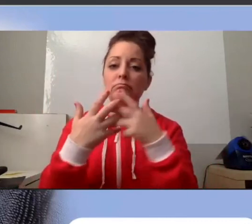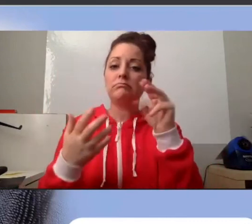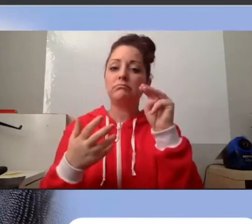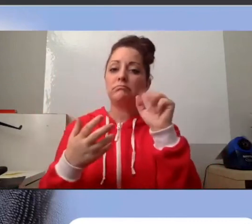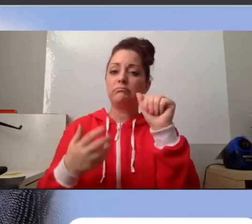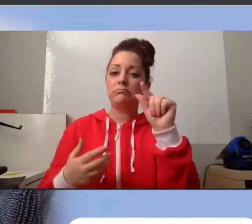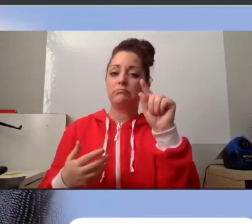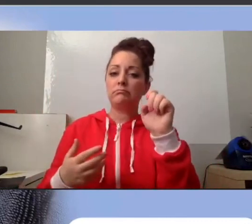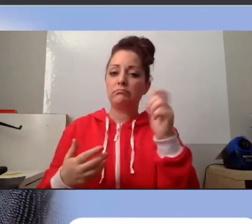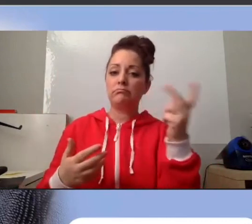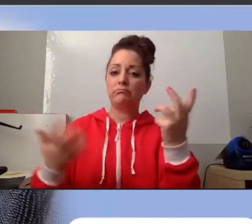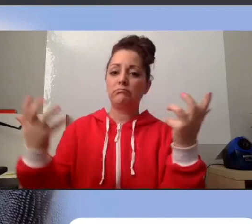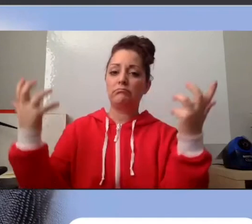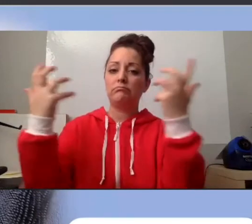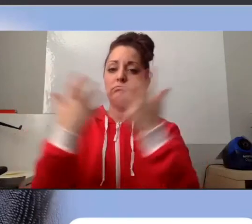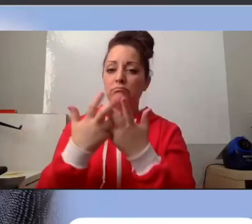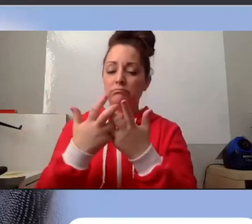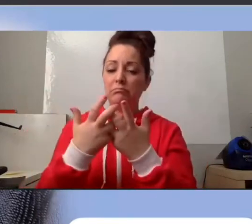he'll find a mate.